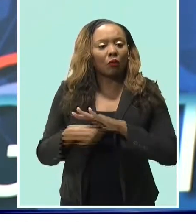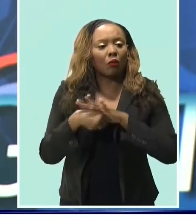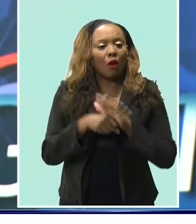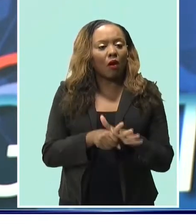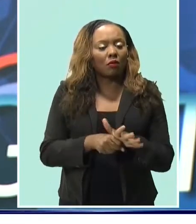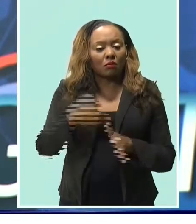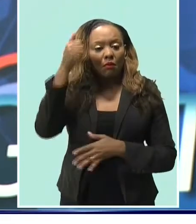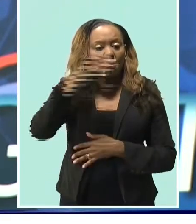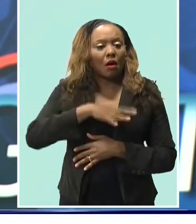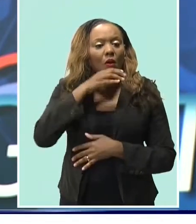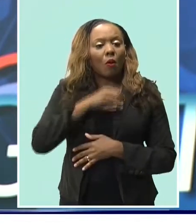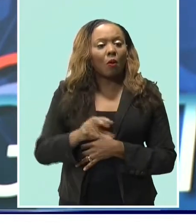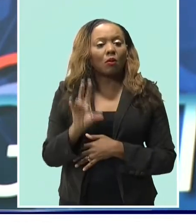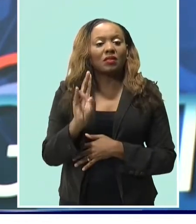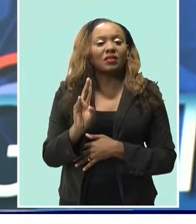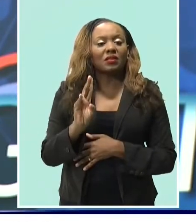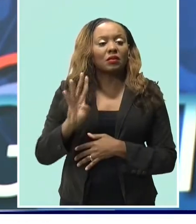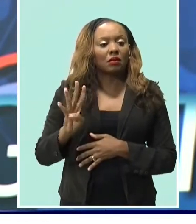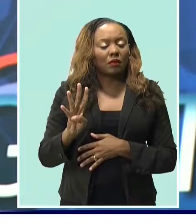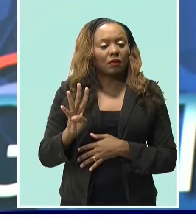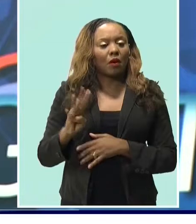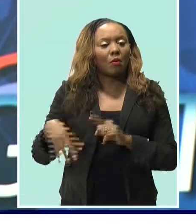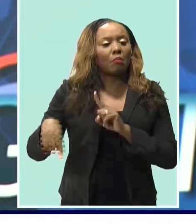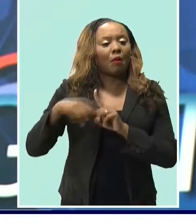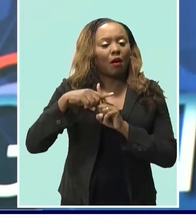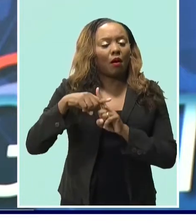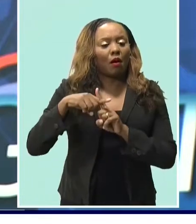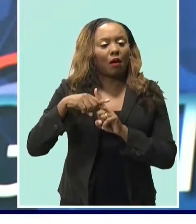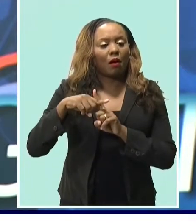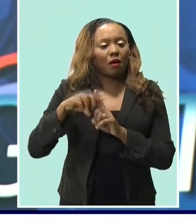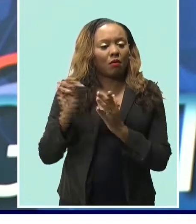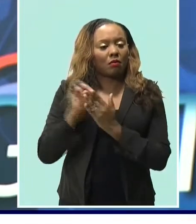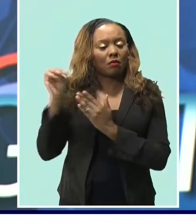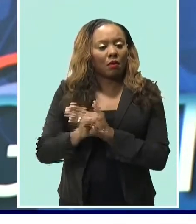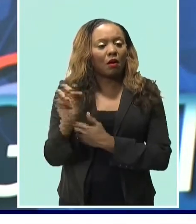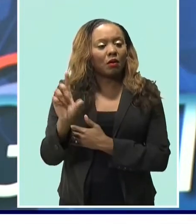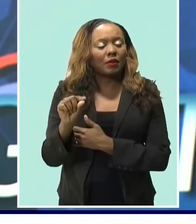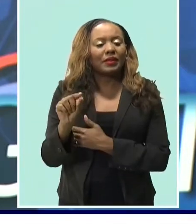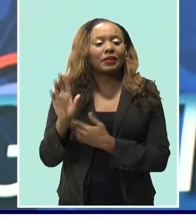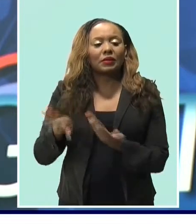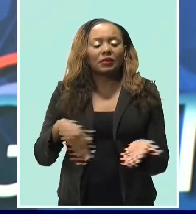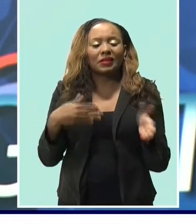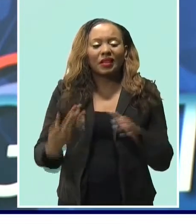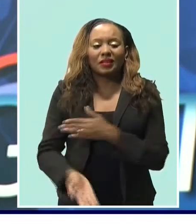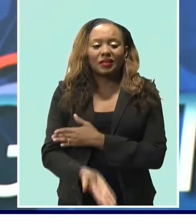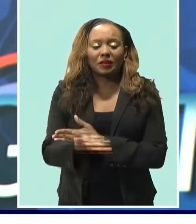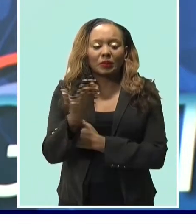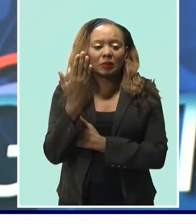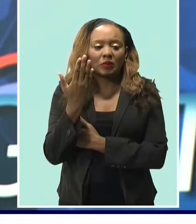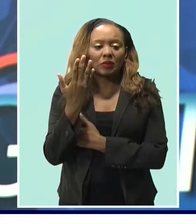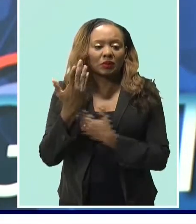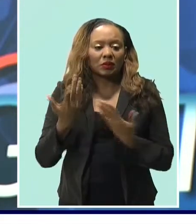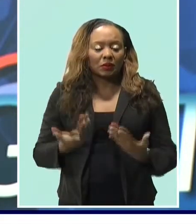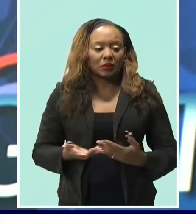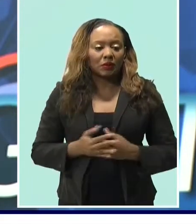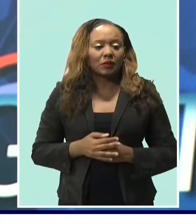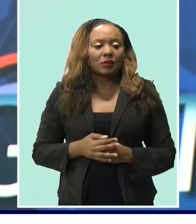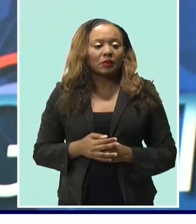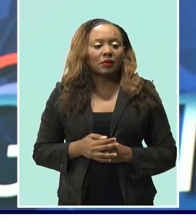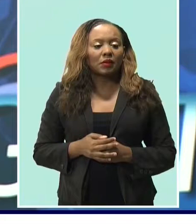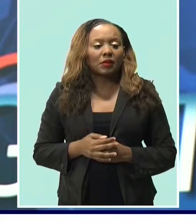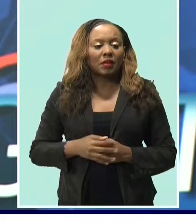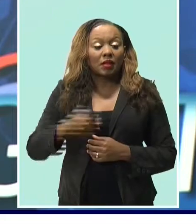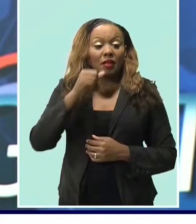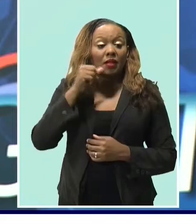COVID-19 virus. The 74-year-old man who tested positive for the viral illness on March 20th died this